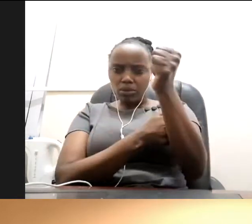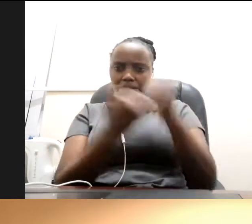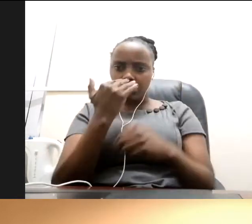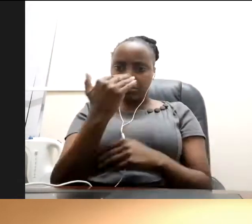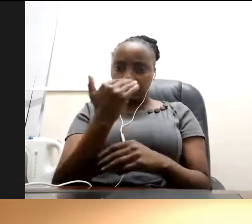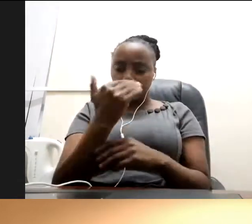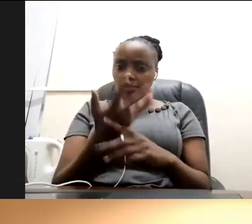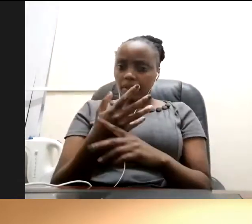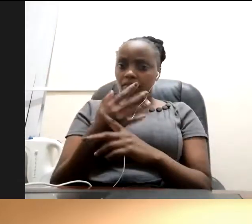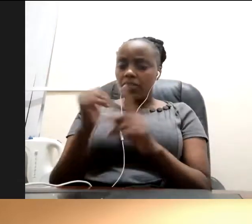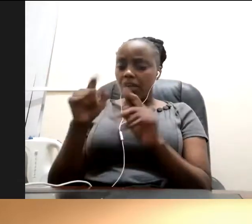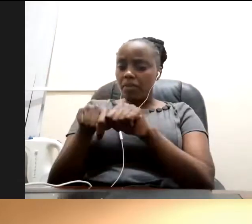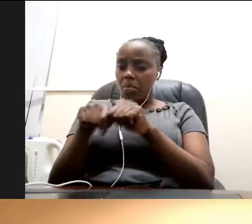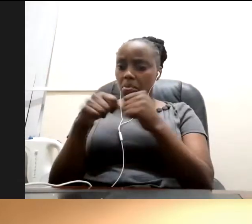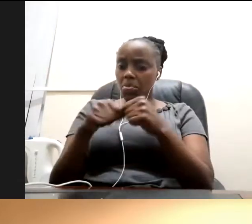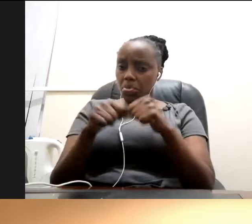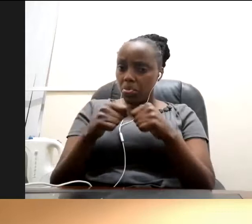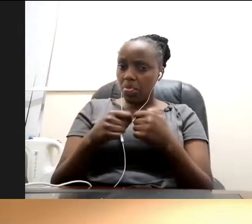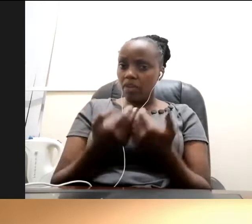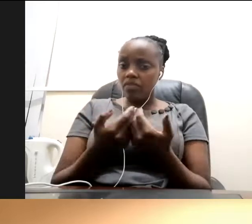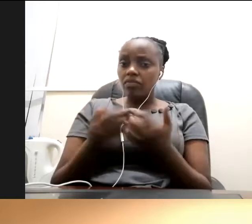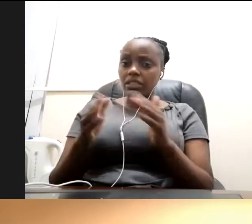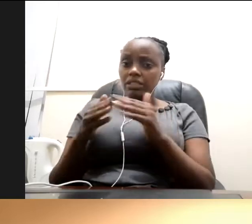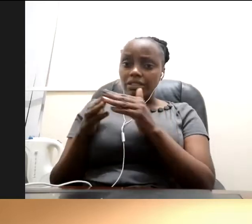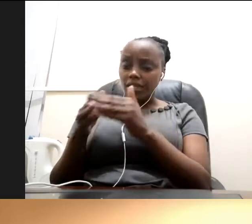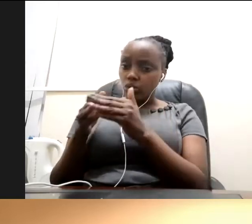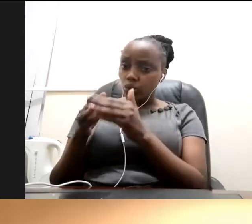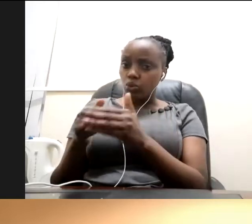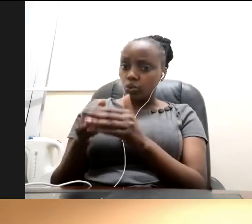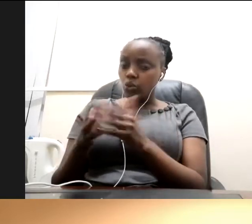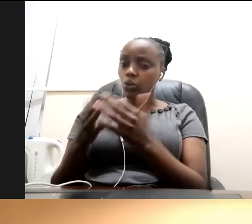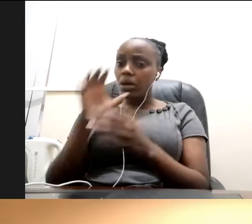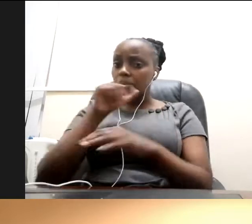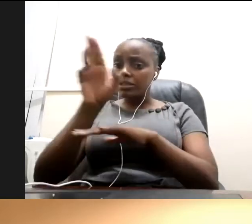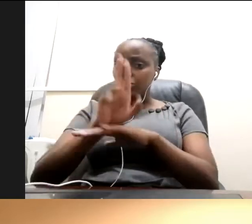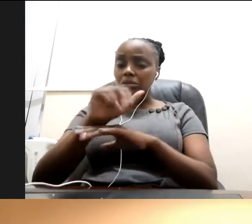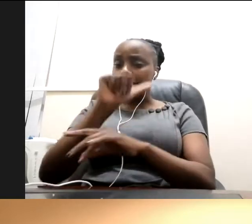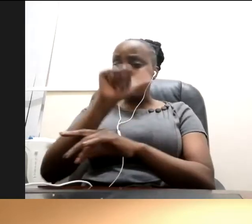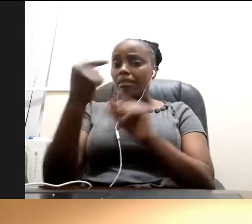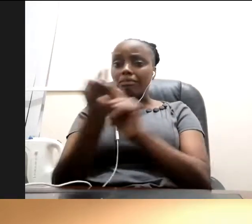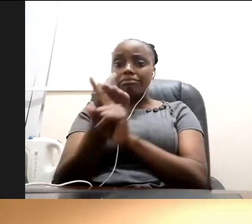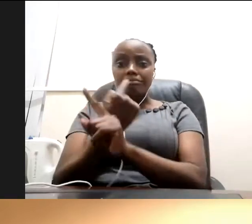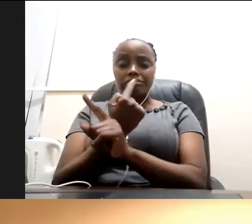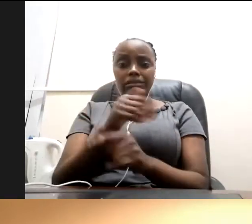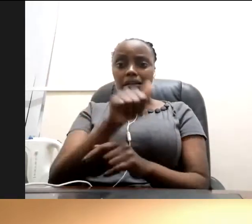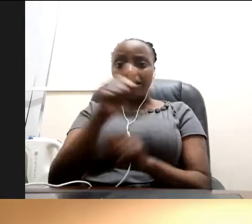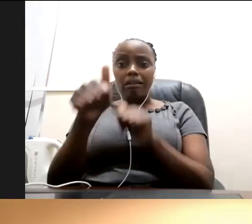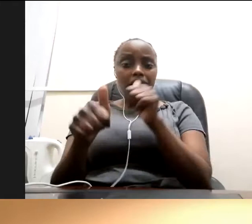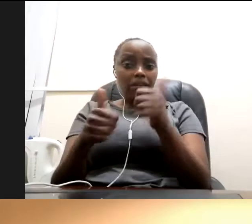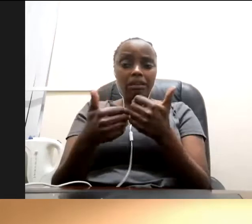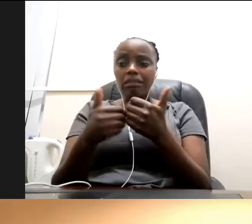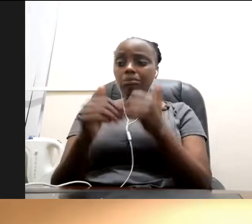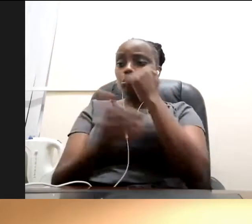violence, and abuse, including sexual abuse, coercion, and all kinds of coercive treatment are